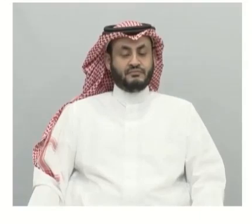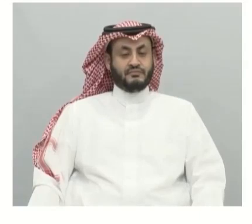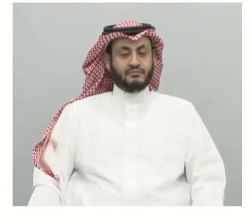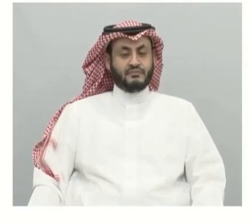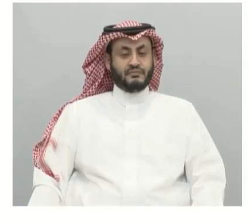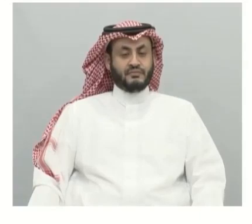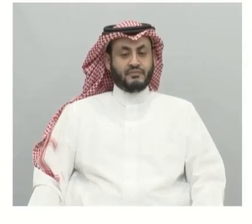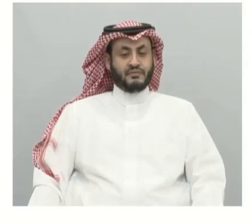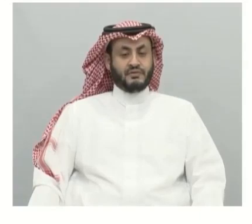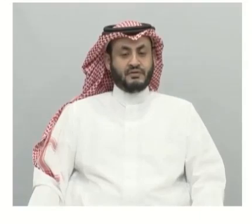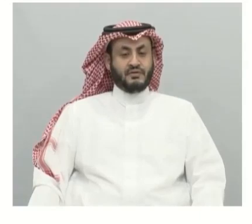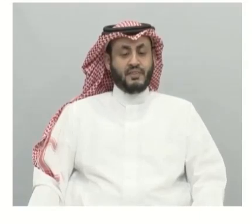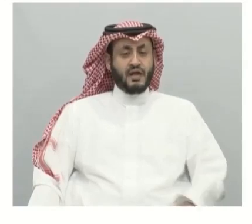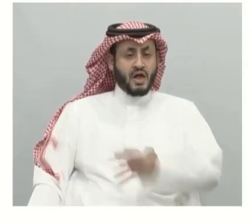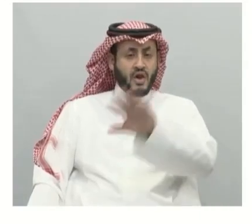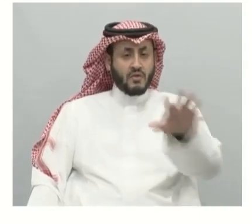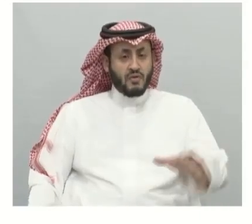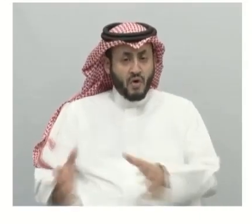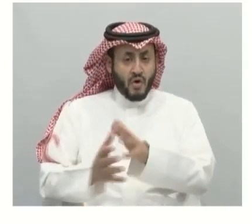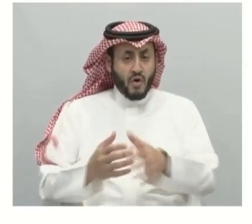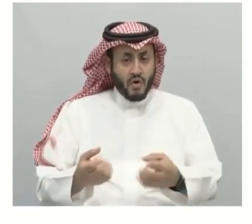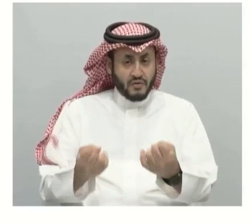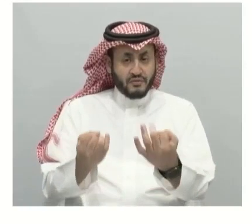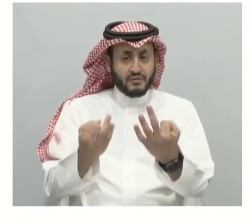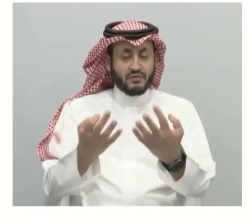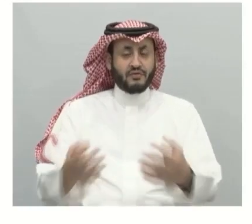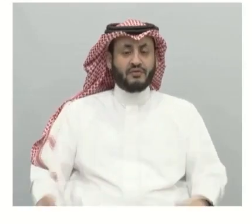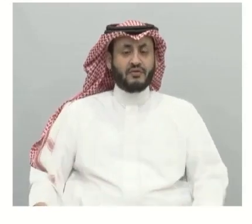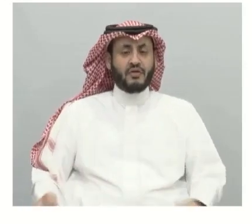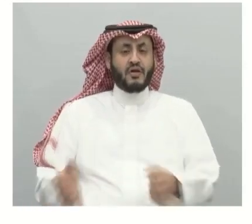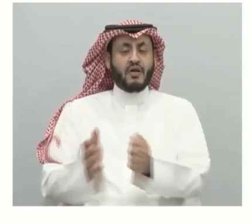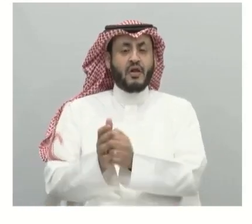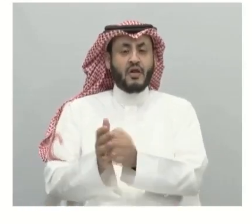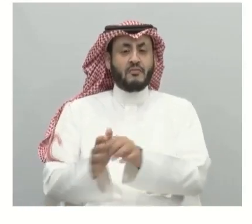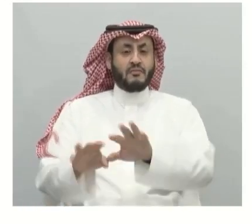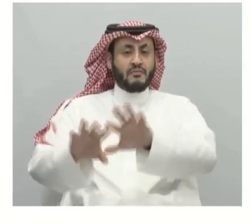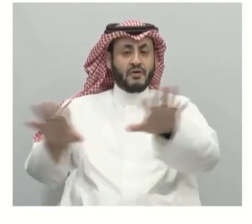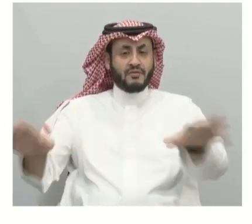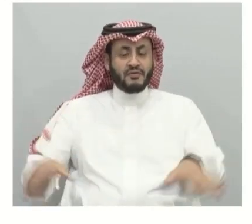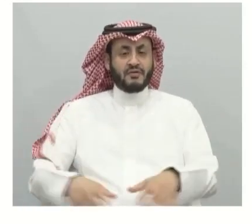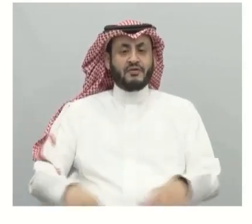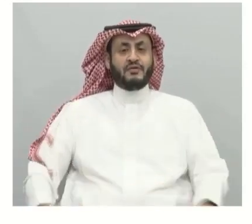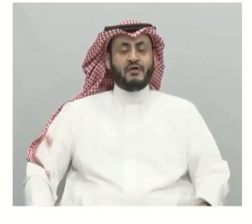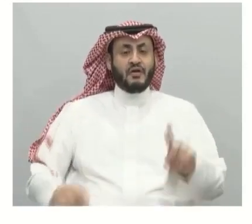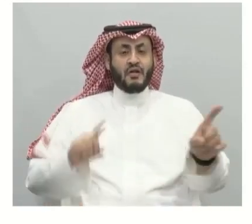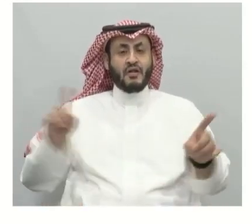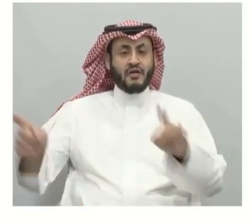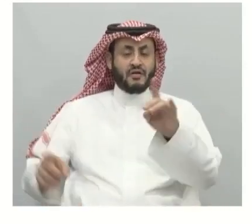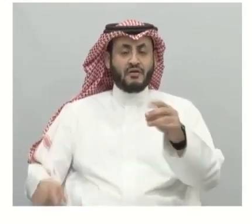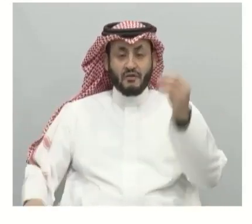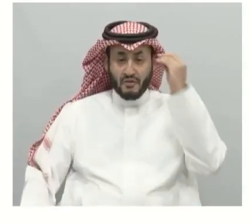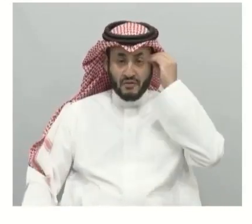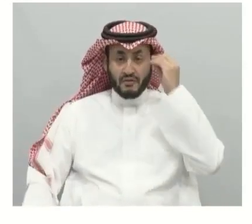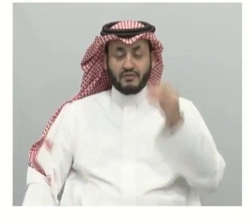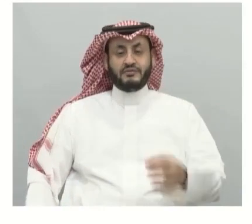Okay, so in today's lesson, we learn different names of countries and nationalities and their capitals. We add more knowledge